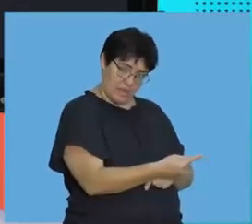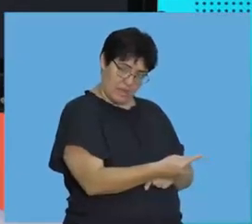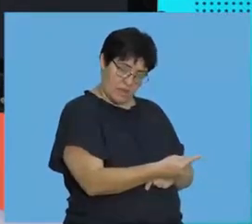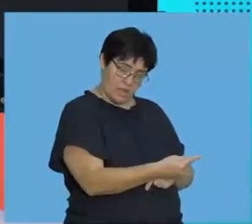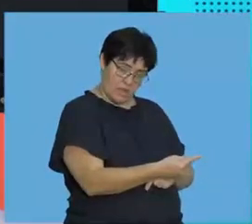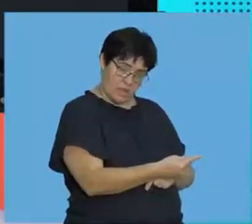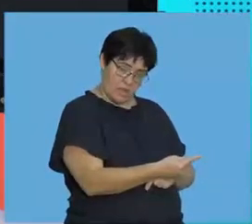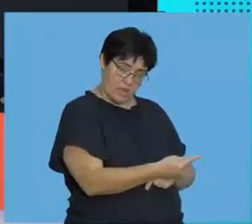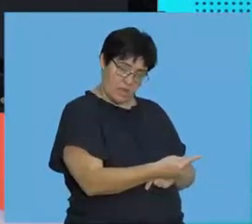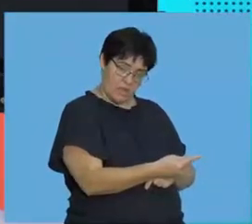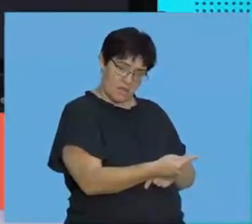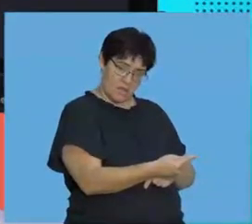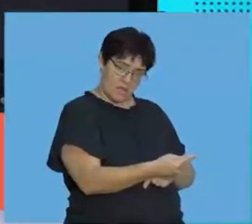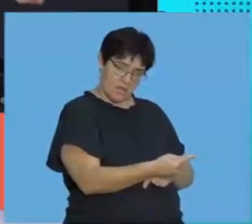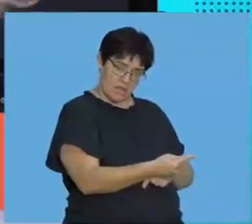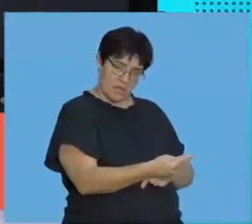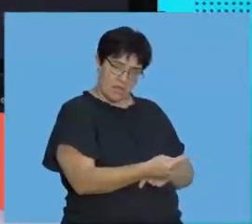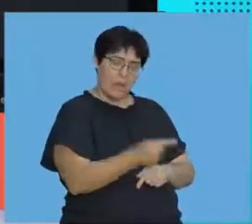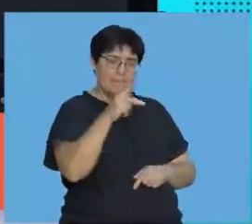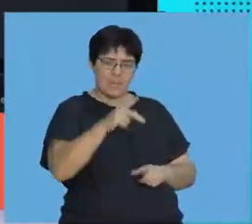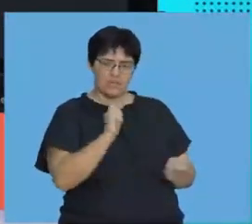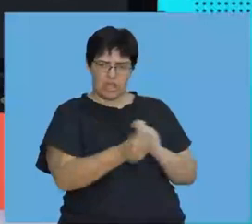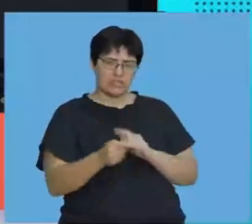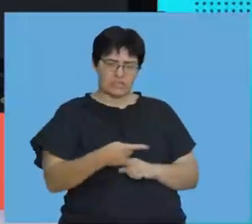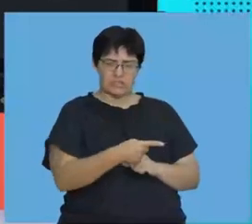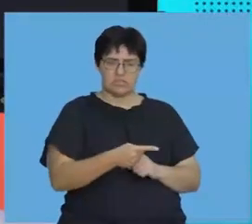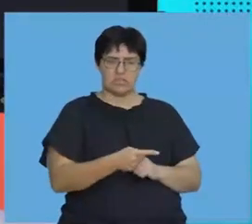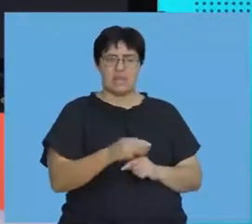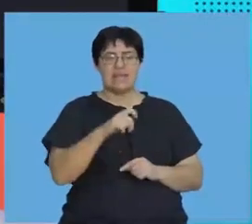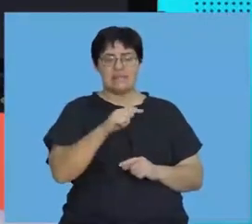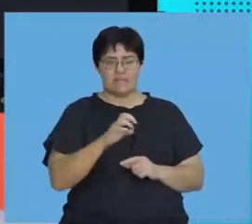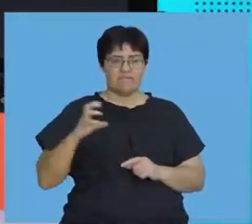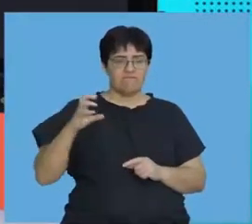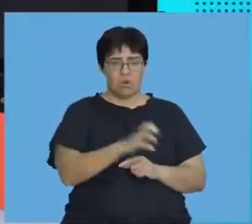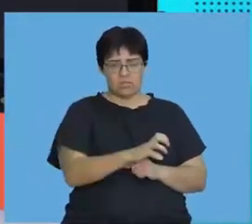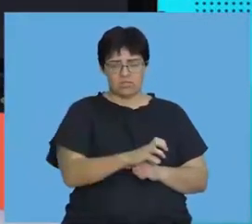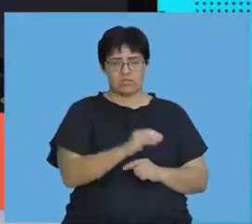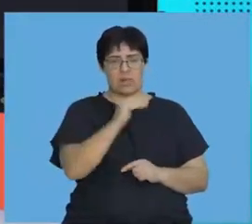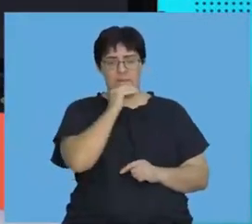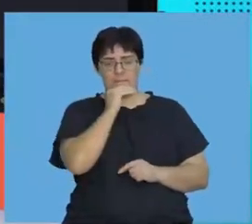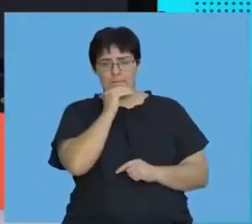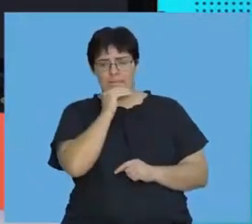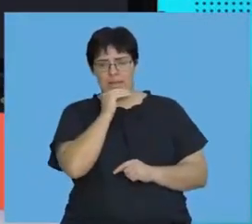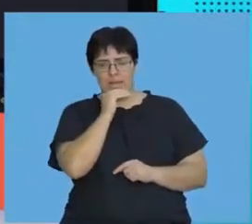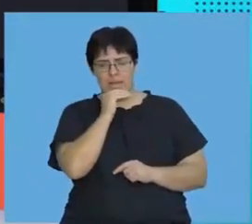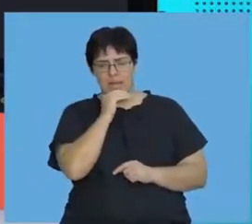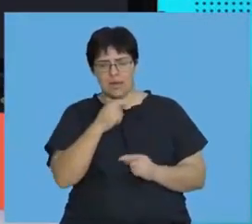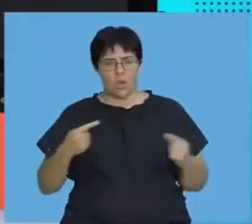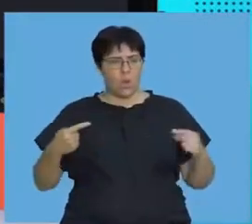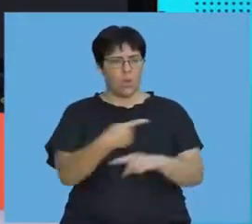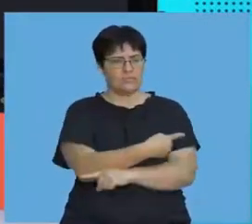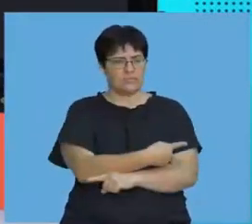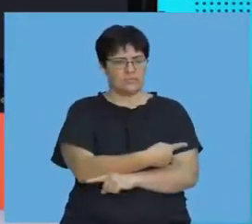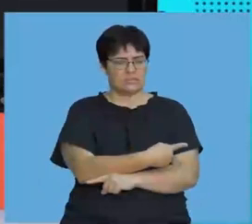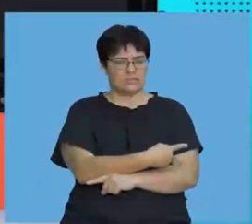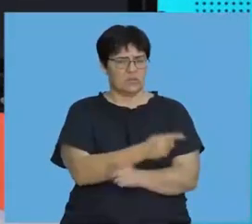direction. The change in momentum must be in the opposite direction. The net force on the ball must be in the opposite direction